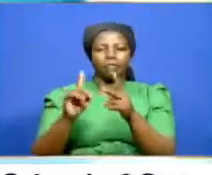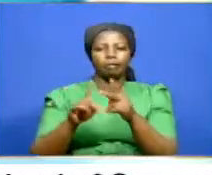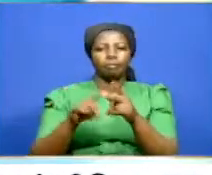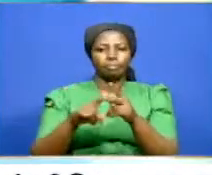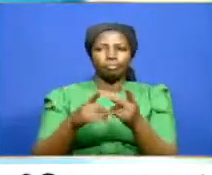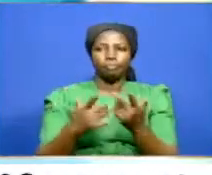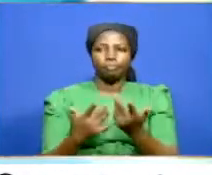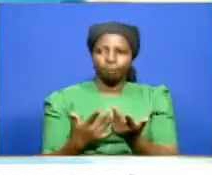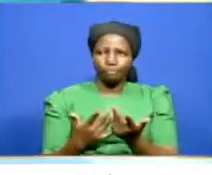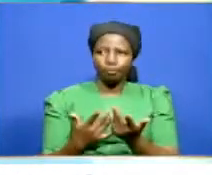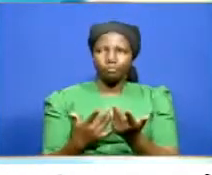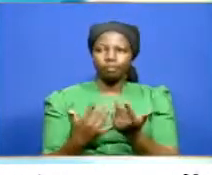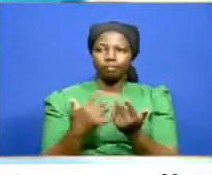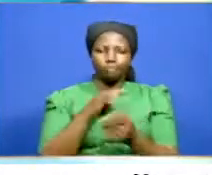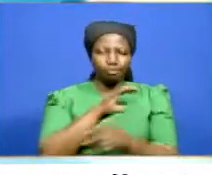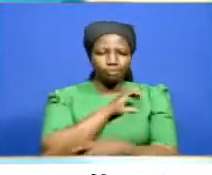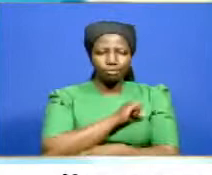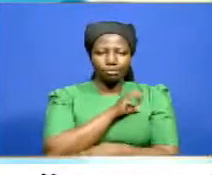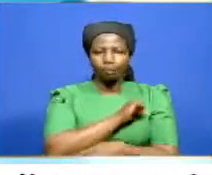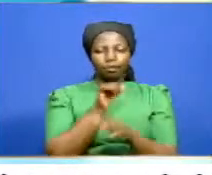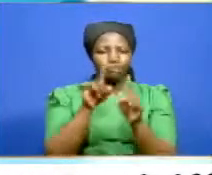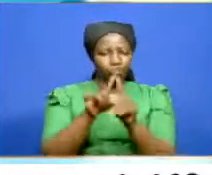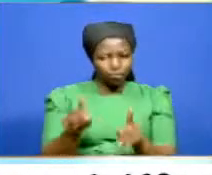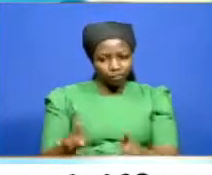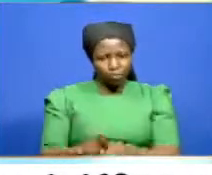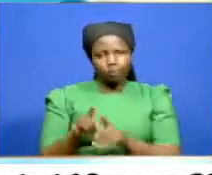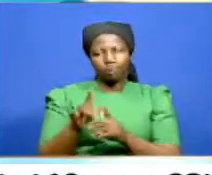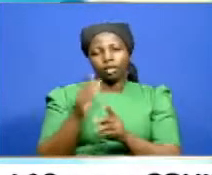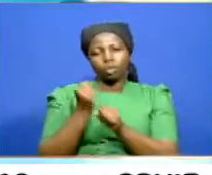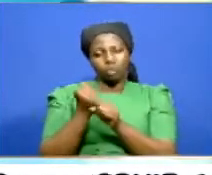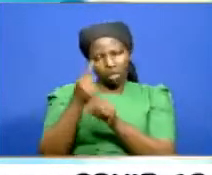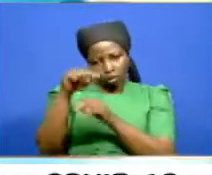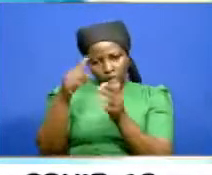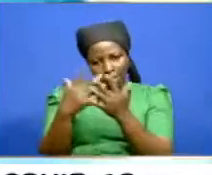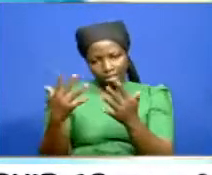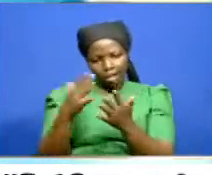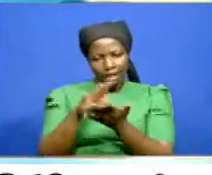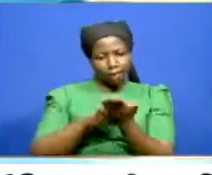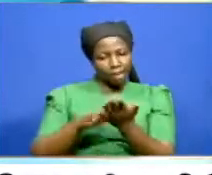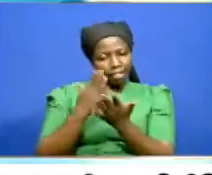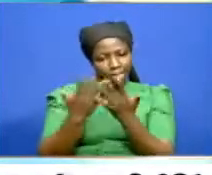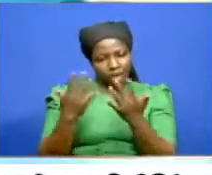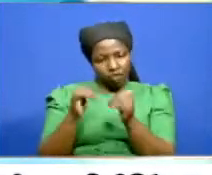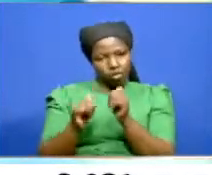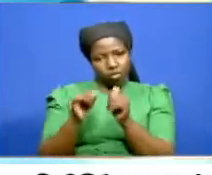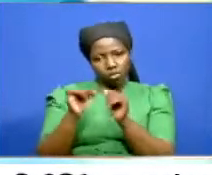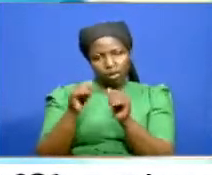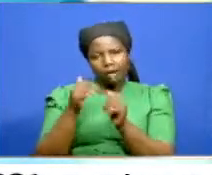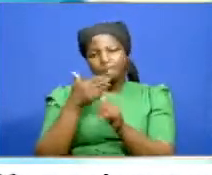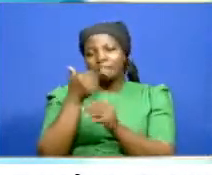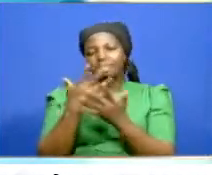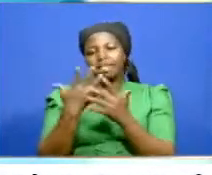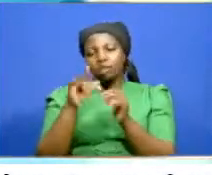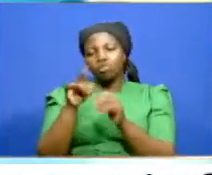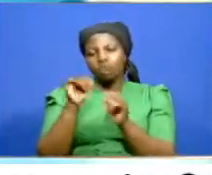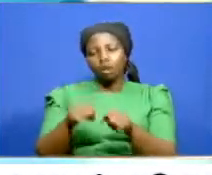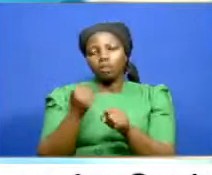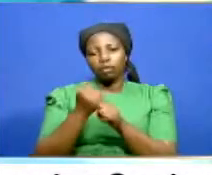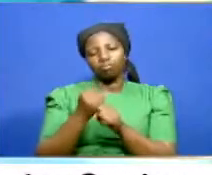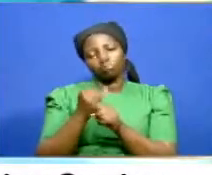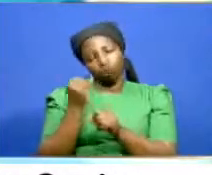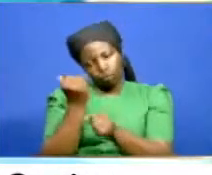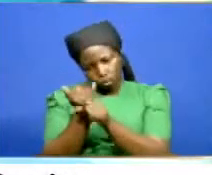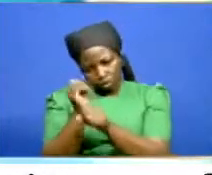doing your things right, just trying to put your structures right. The basic thing you can do, you do it, because at the end of the day, if you have